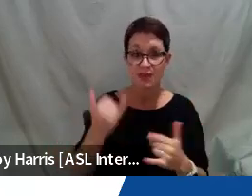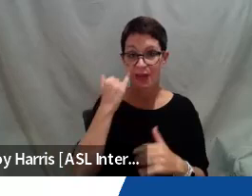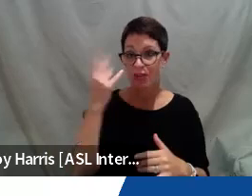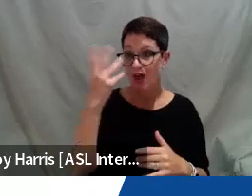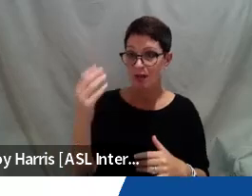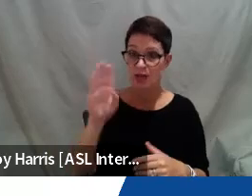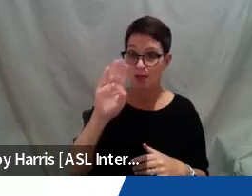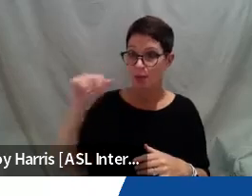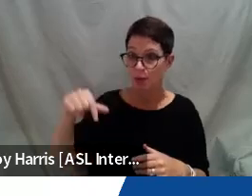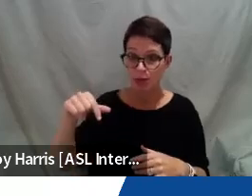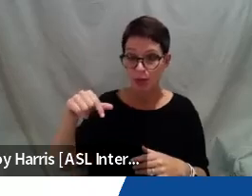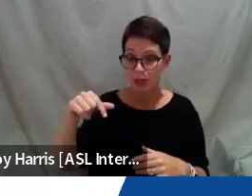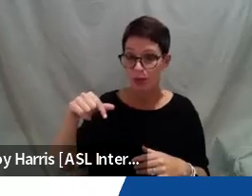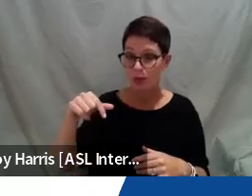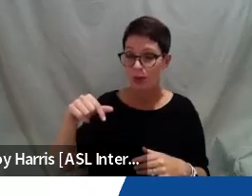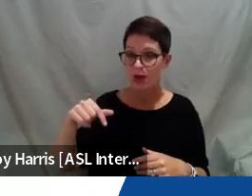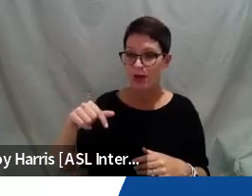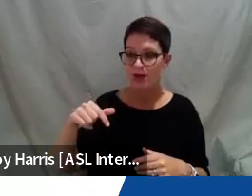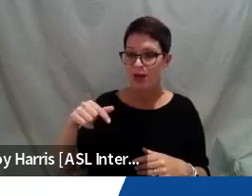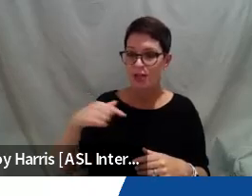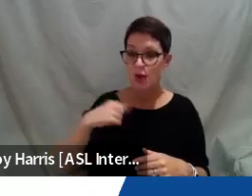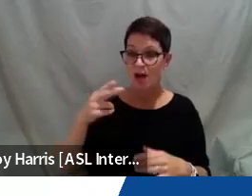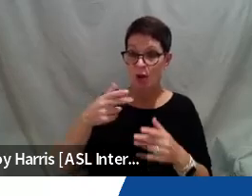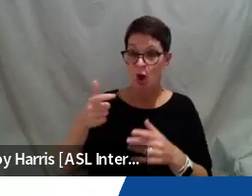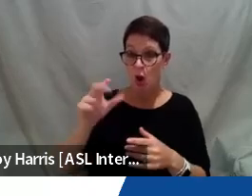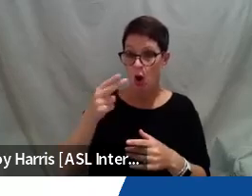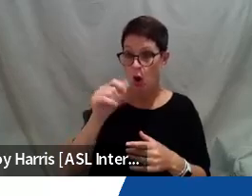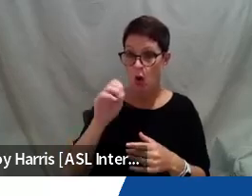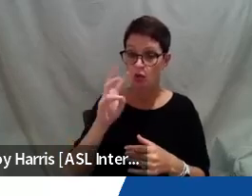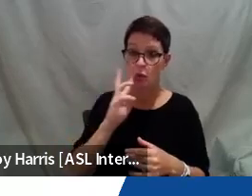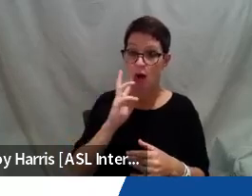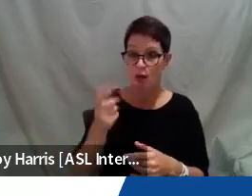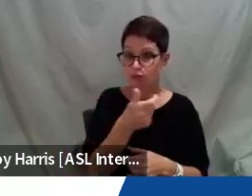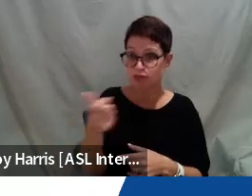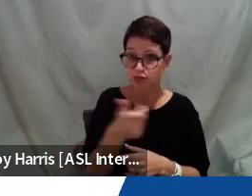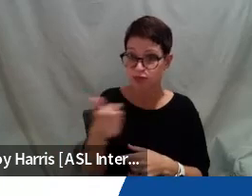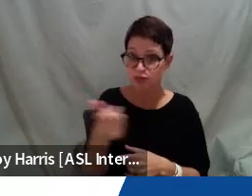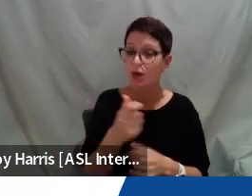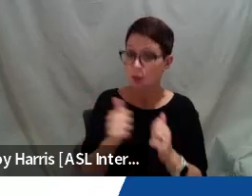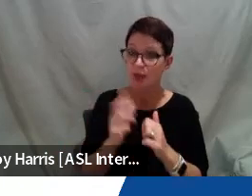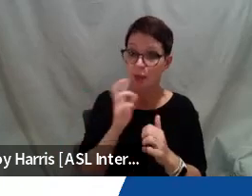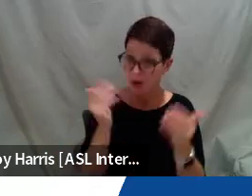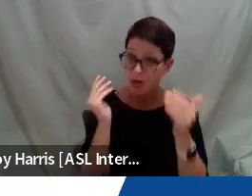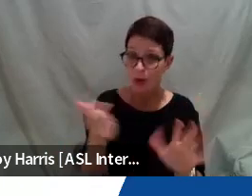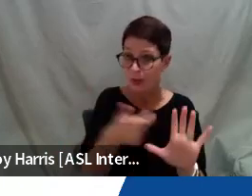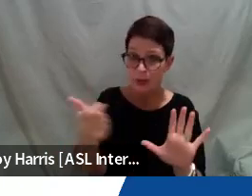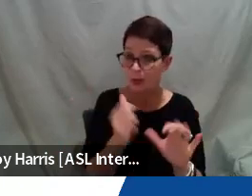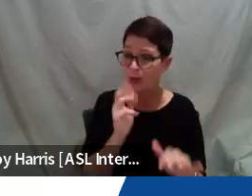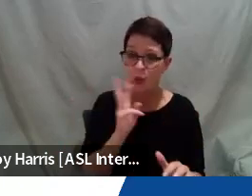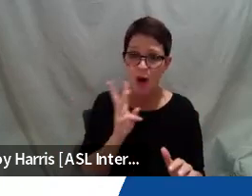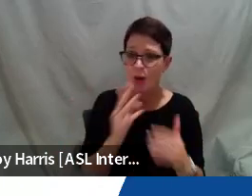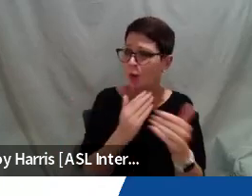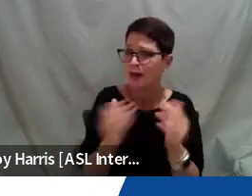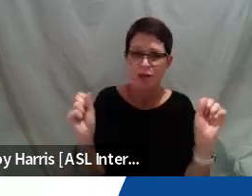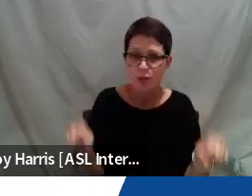at a barbecue and you have a hose nearby, hosing them down with water, or anything